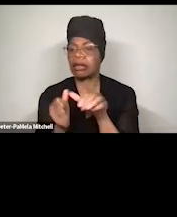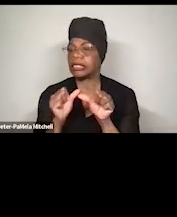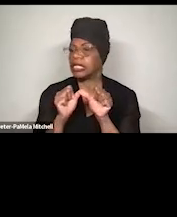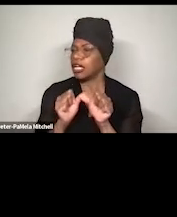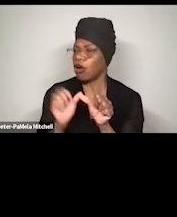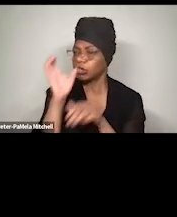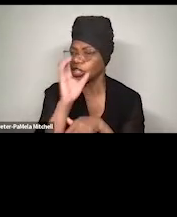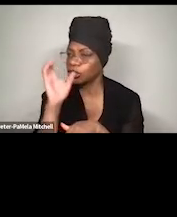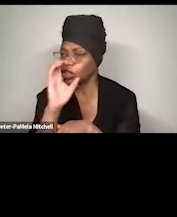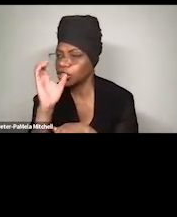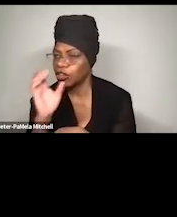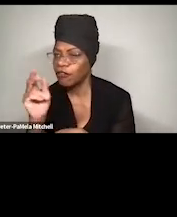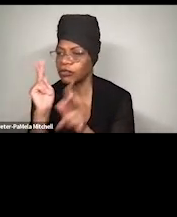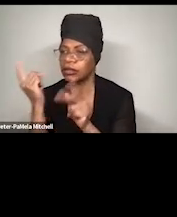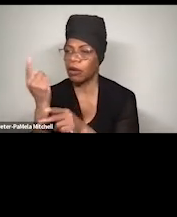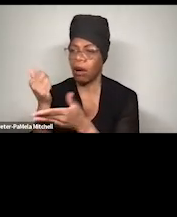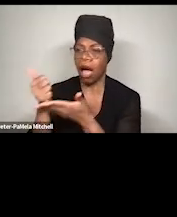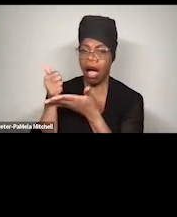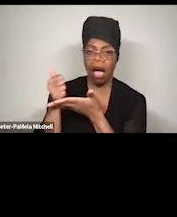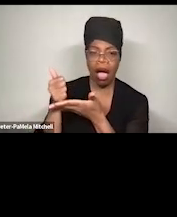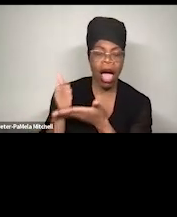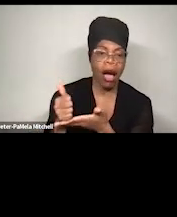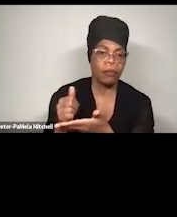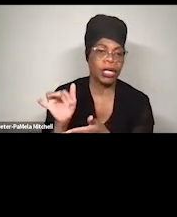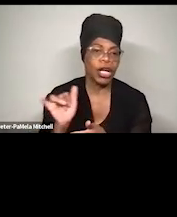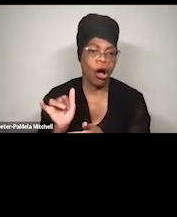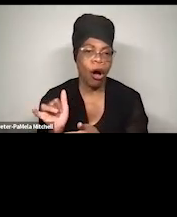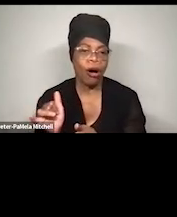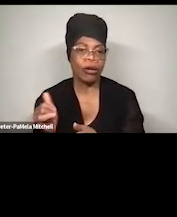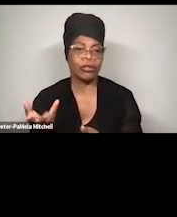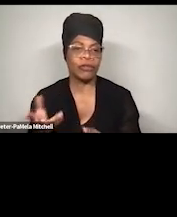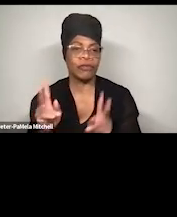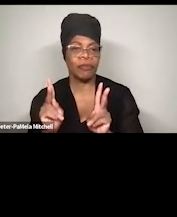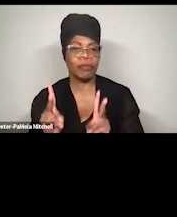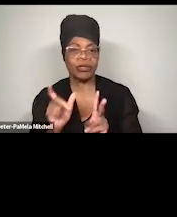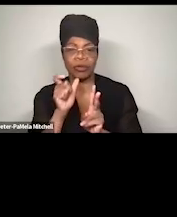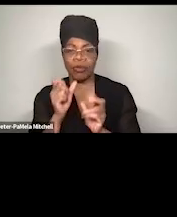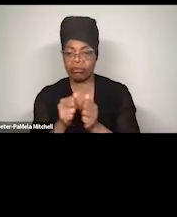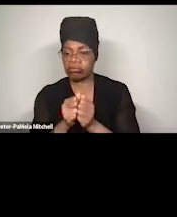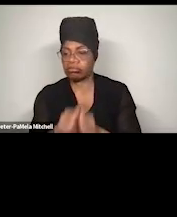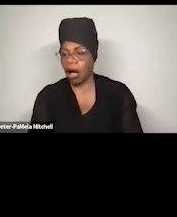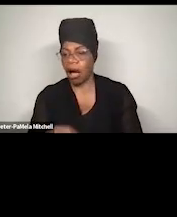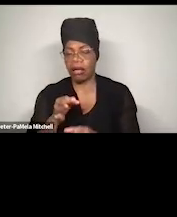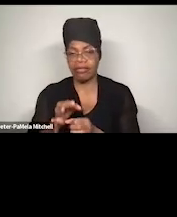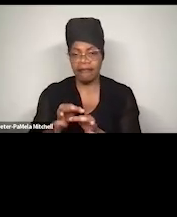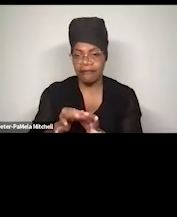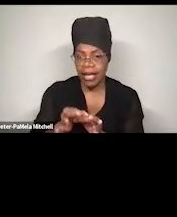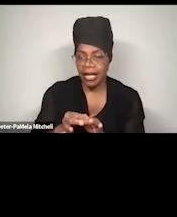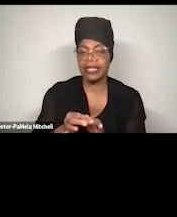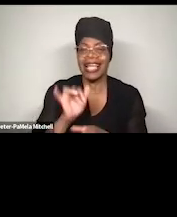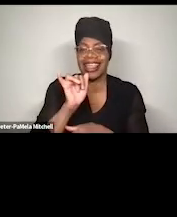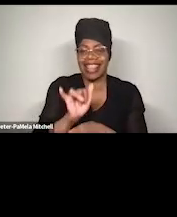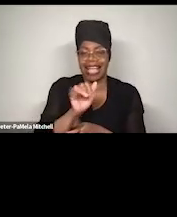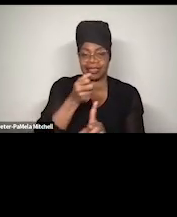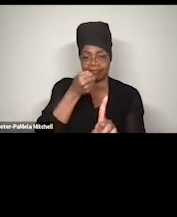rescuer. And their system of meetings, so may include a loss of faith or sense of hopelessness and despair. So again, that's the impact